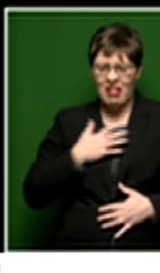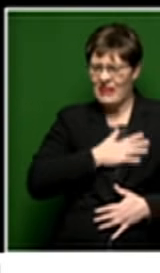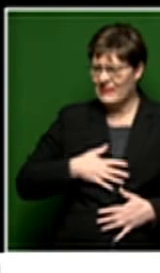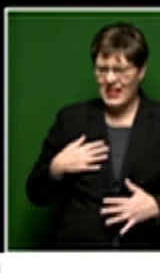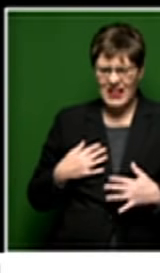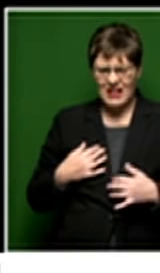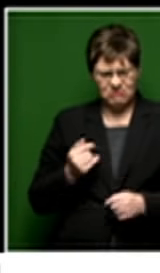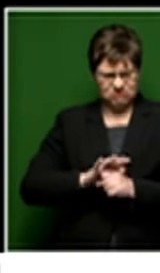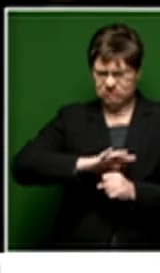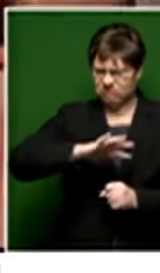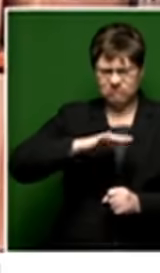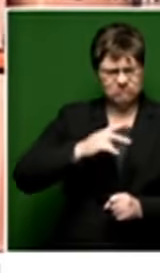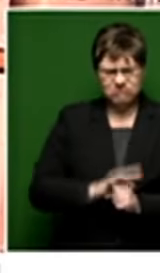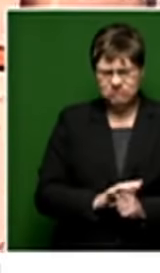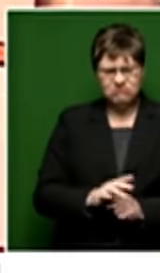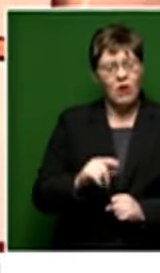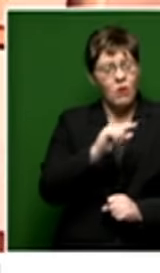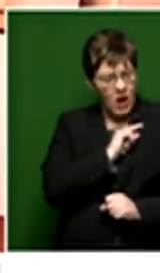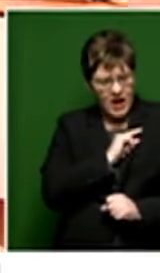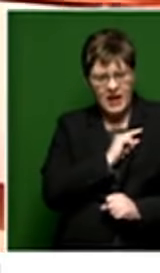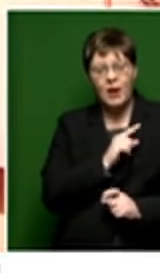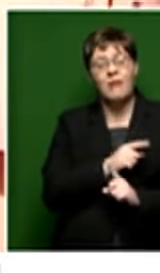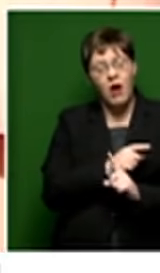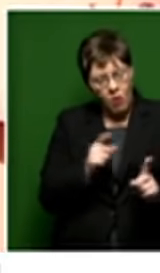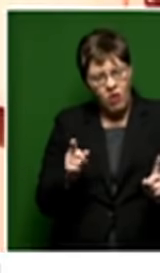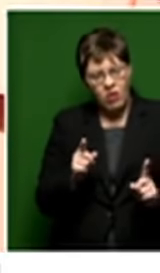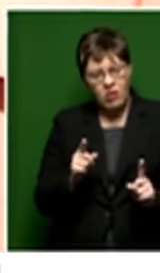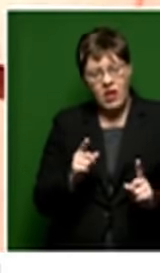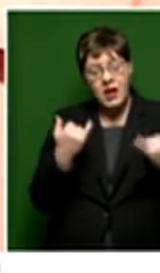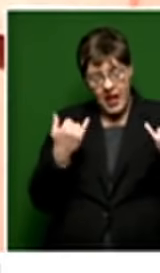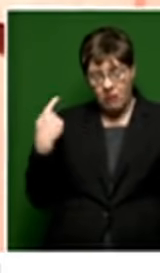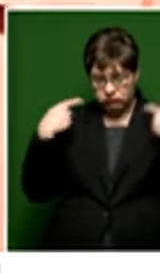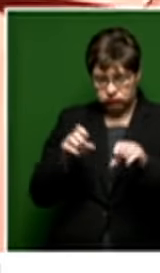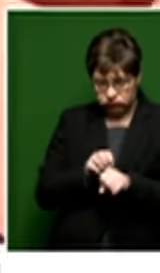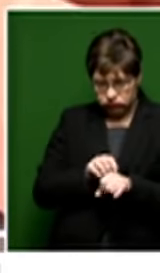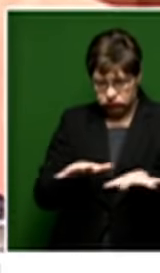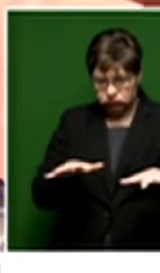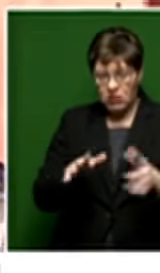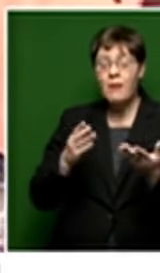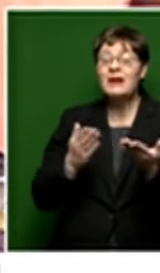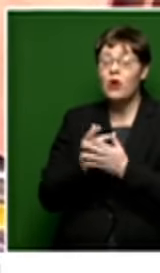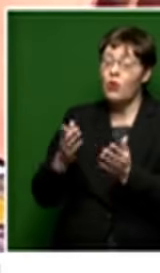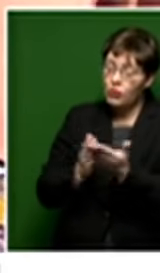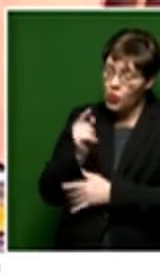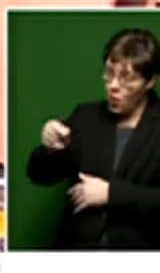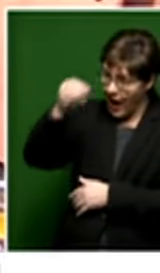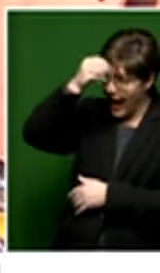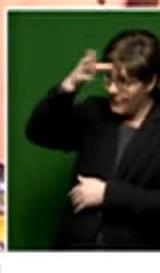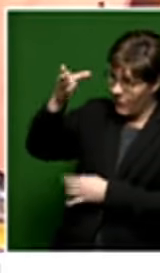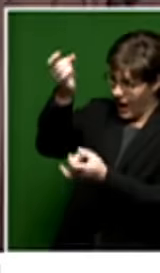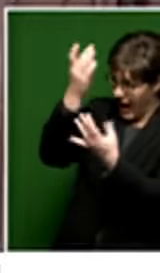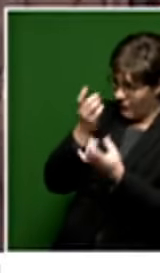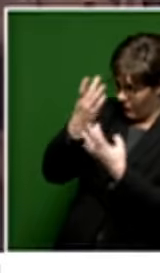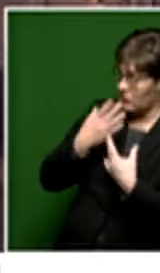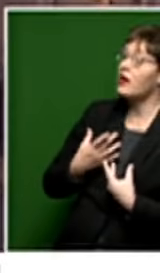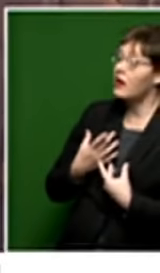is that all the deployment which we are doing, it must be intelligence-driven, so that we